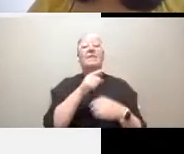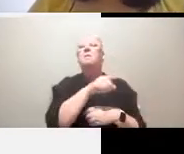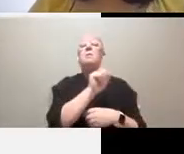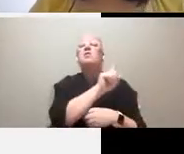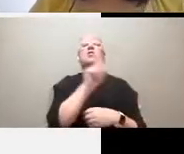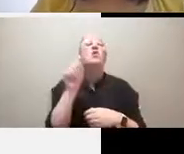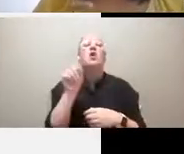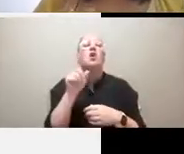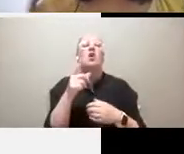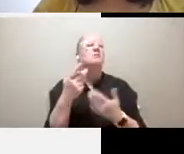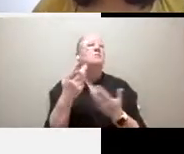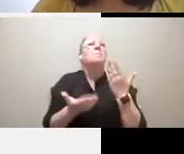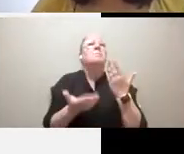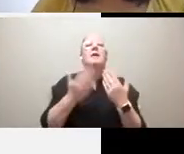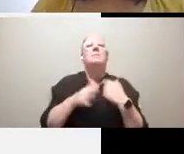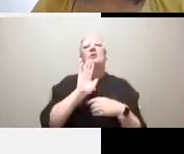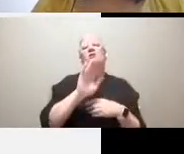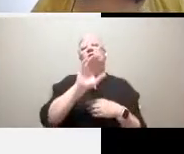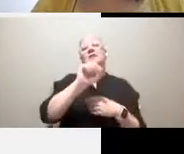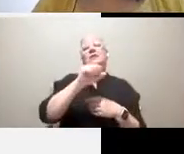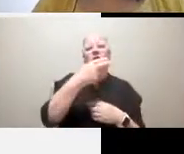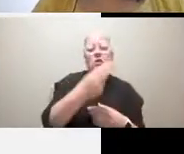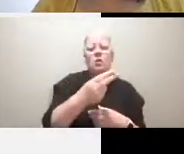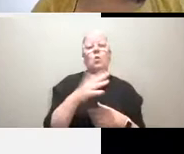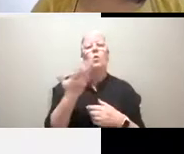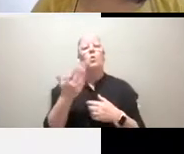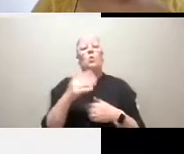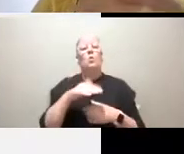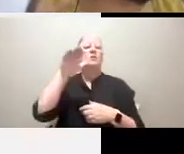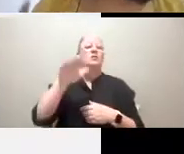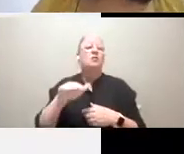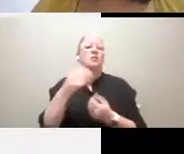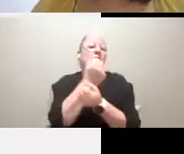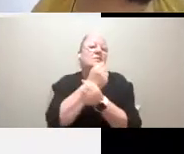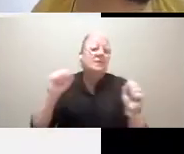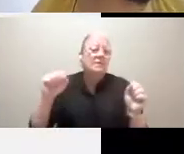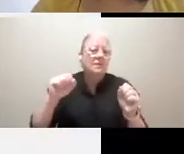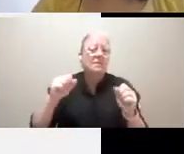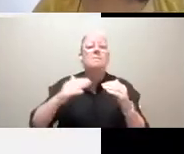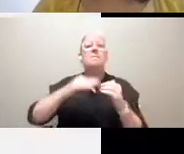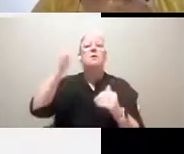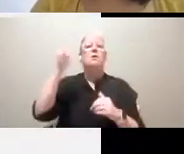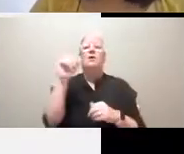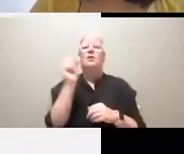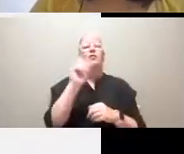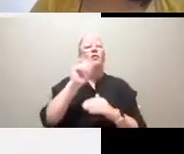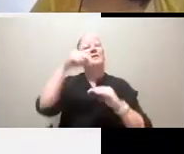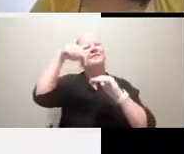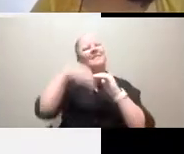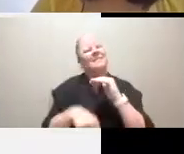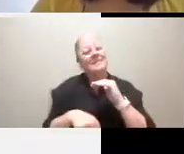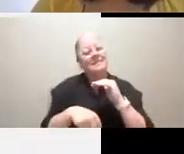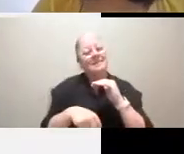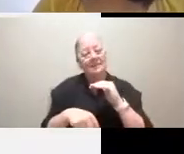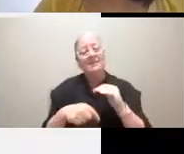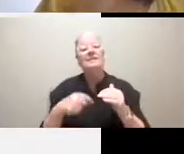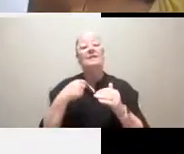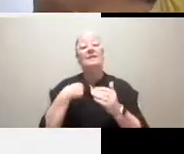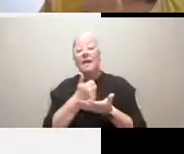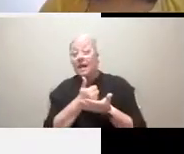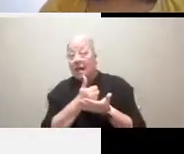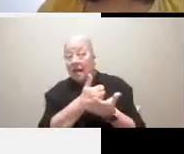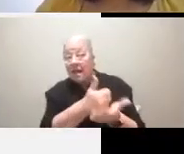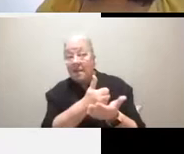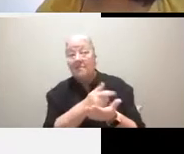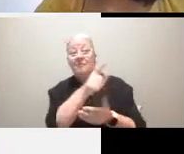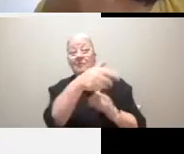on sexual harassment or a policy on child safety, but mostly it is not very comprehensive. So we help and we guide the partner. We have